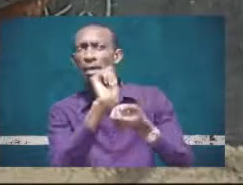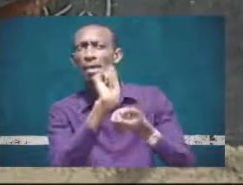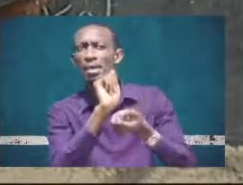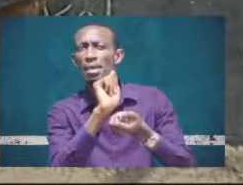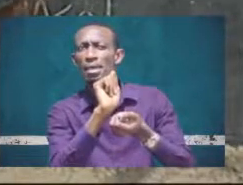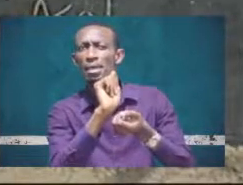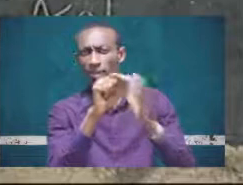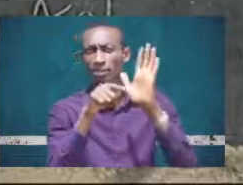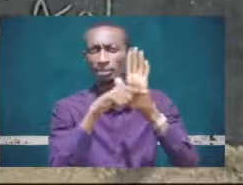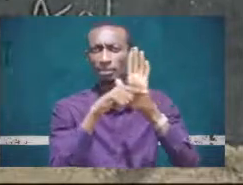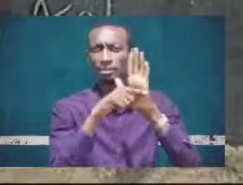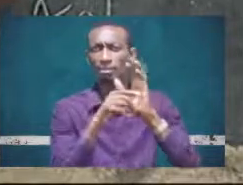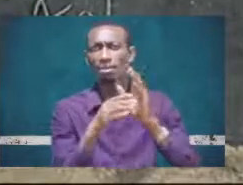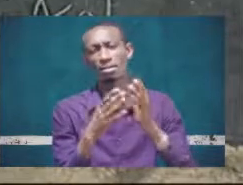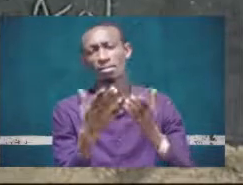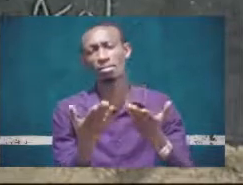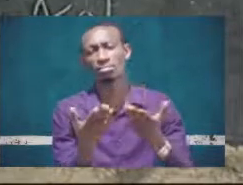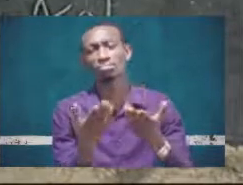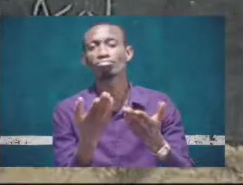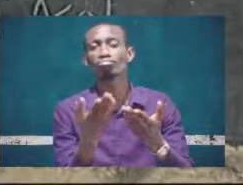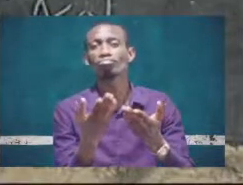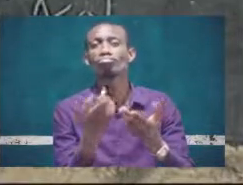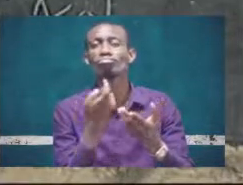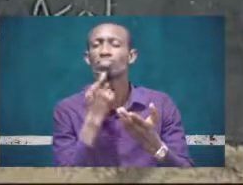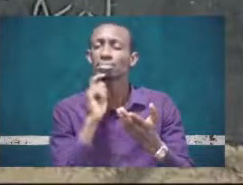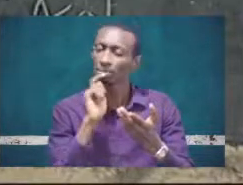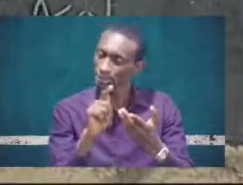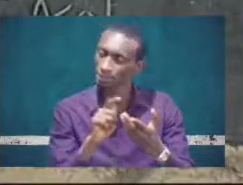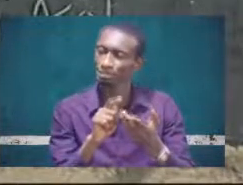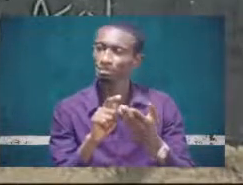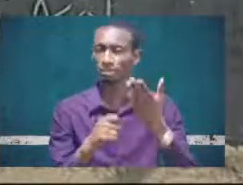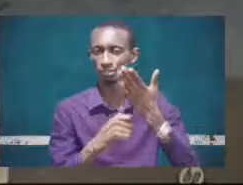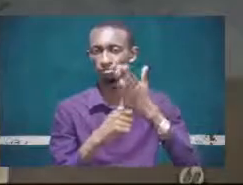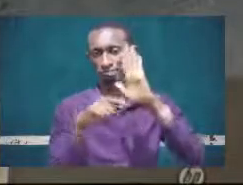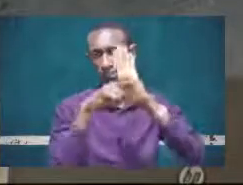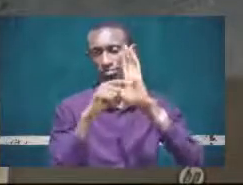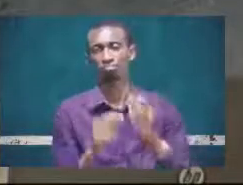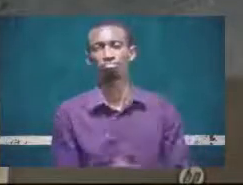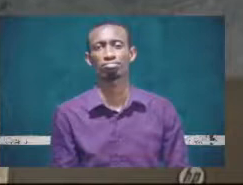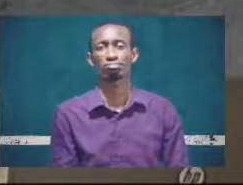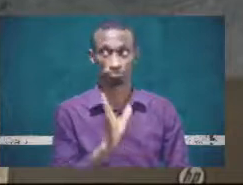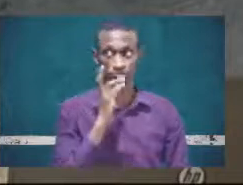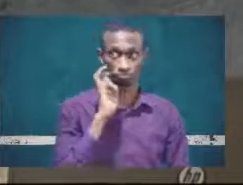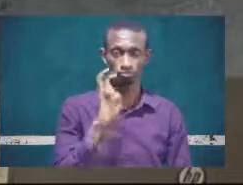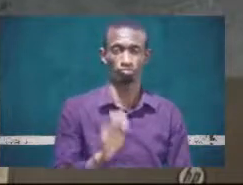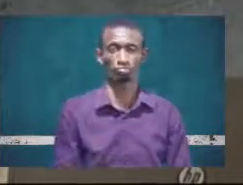is negative, this expression will be always negative. So we are going to